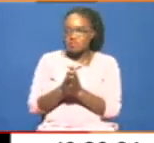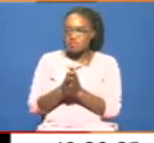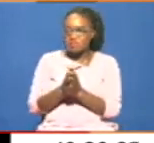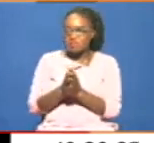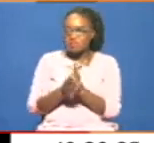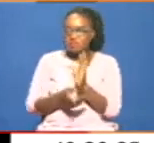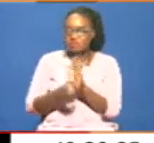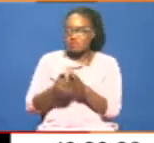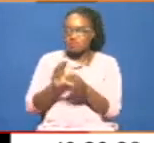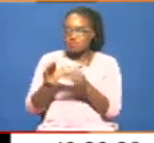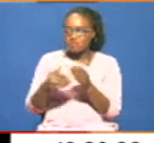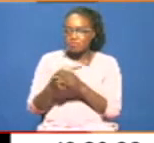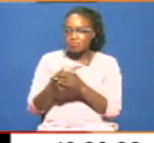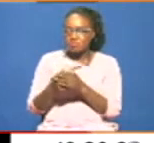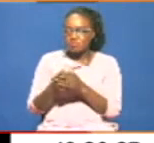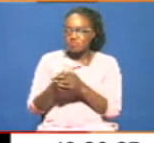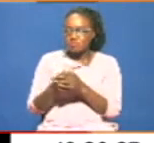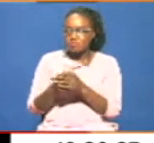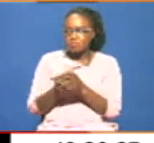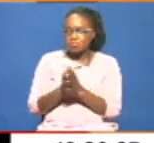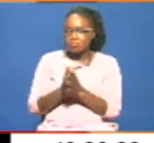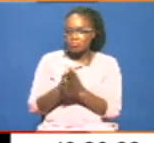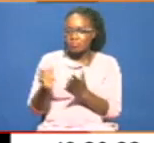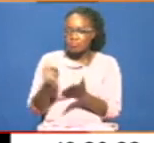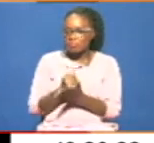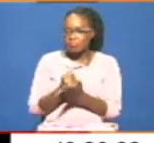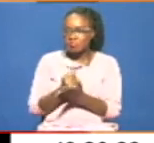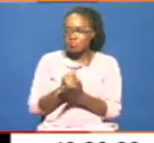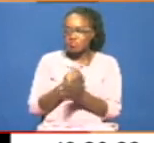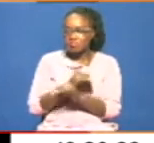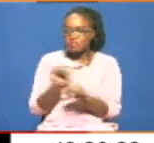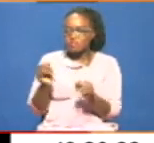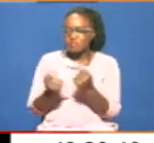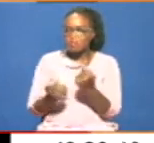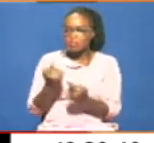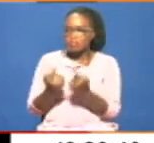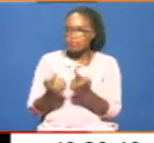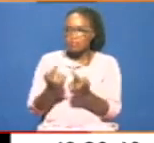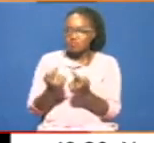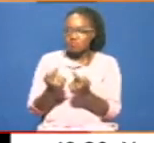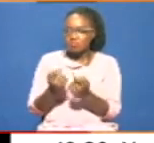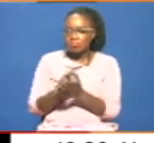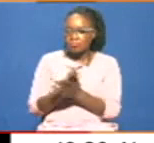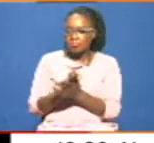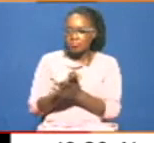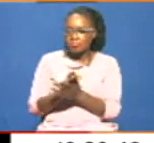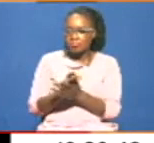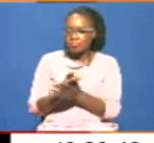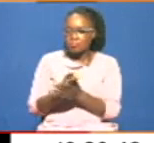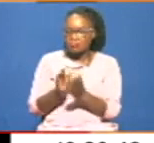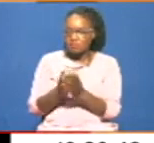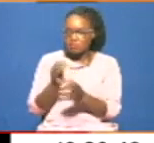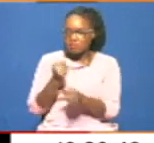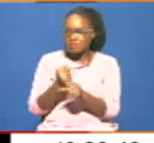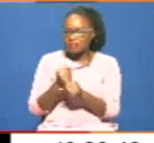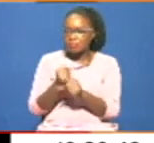that. So adopting clean cooking is going to be done, and it is